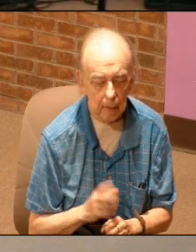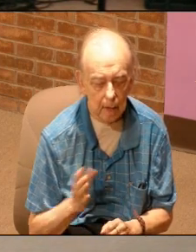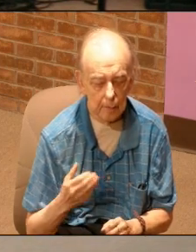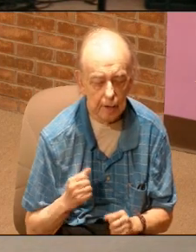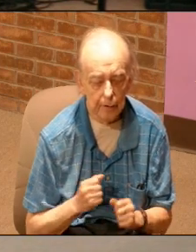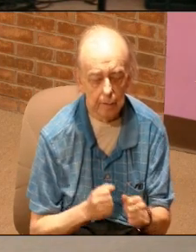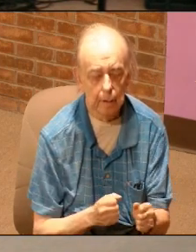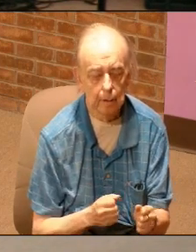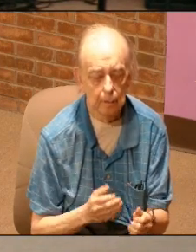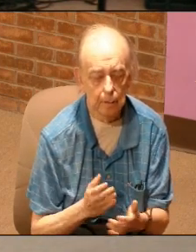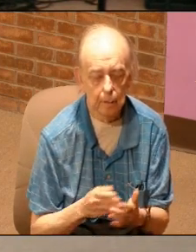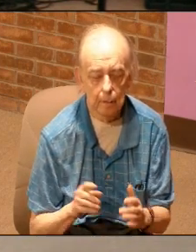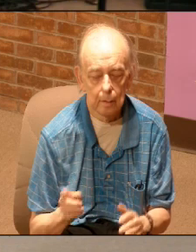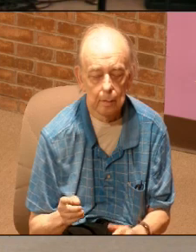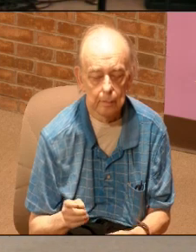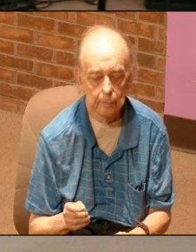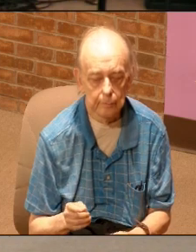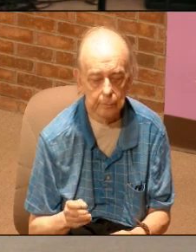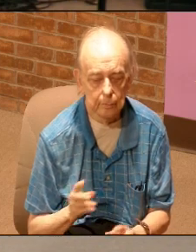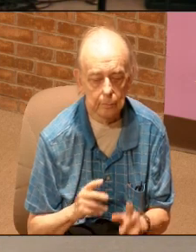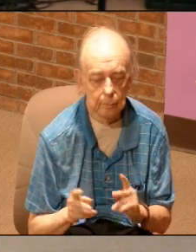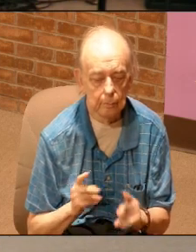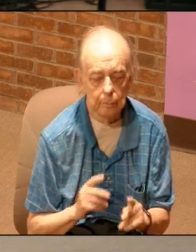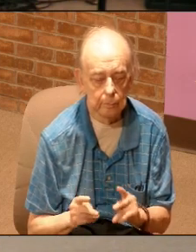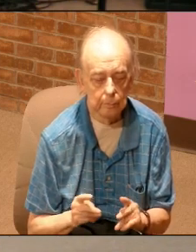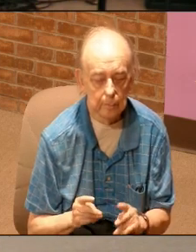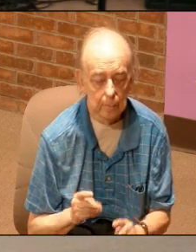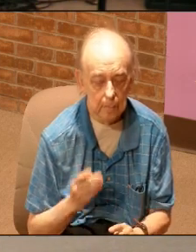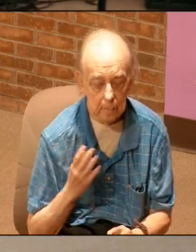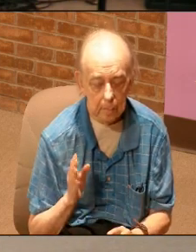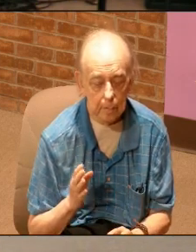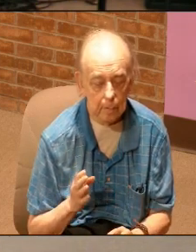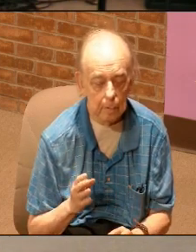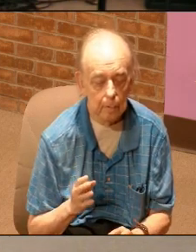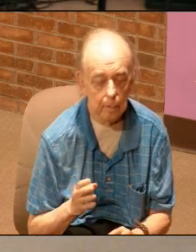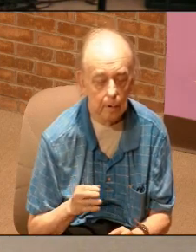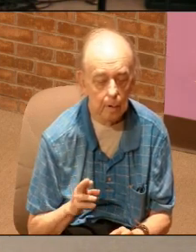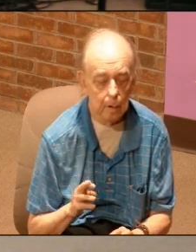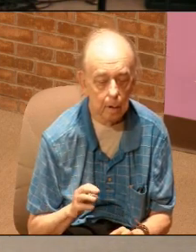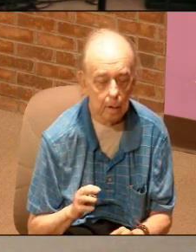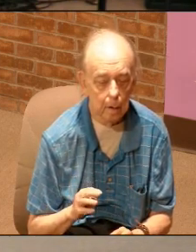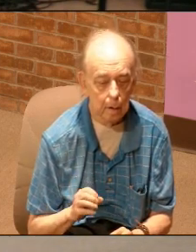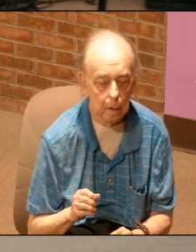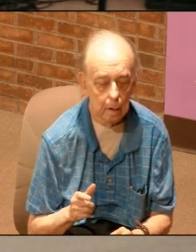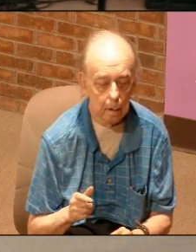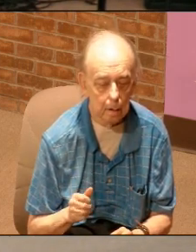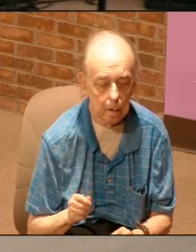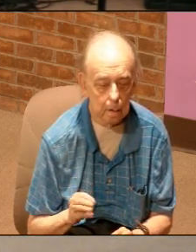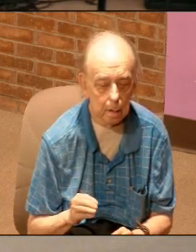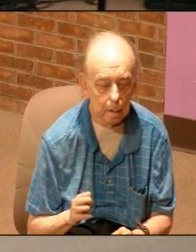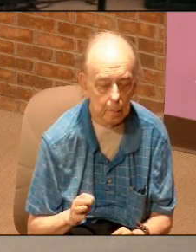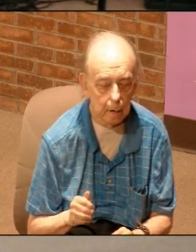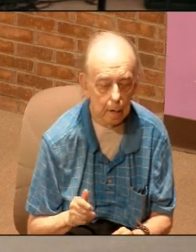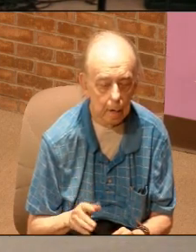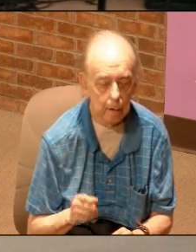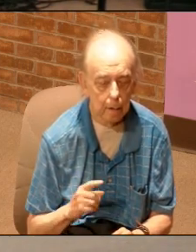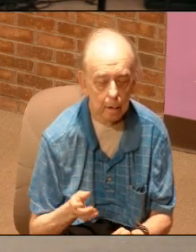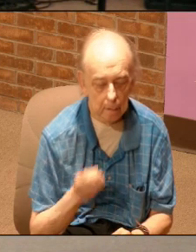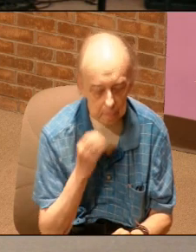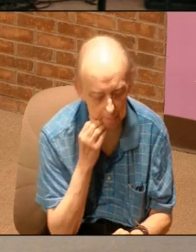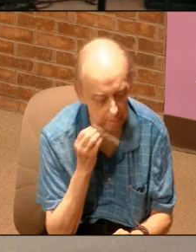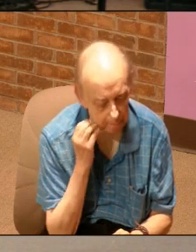following. Some of them were people that you probably have heard, Rush Limbaugh, who has now gone home,